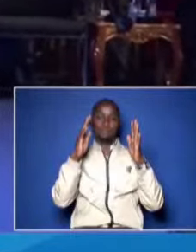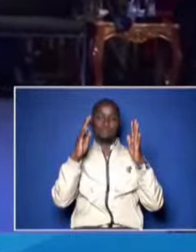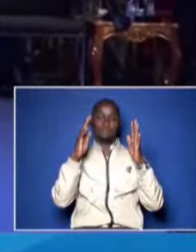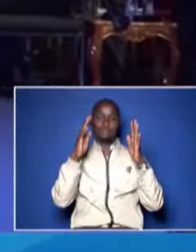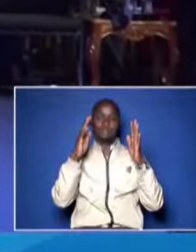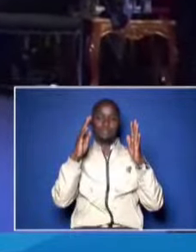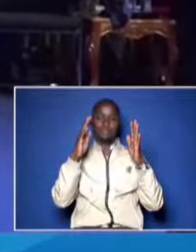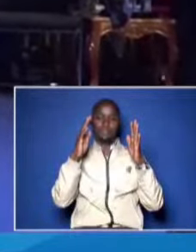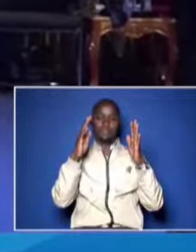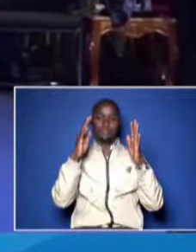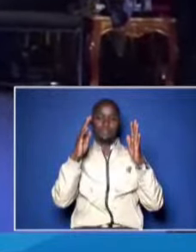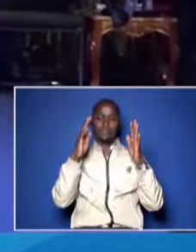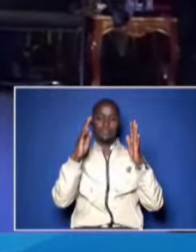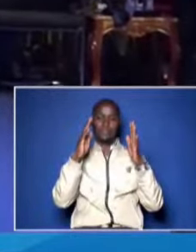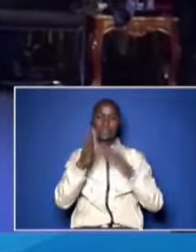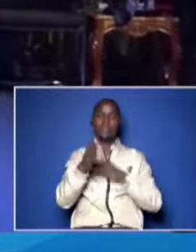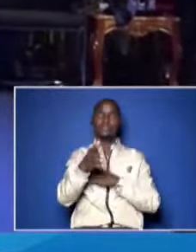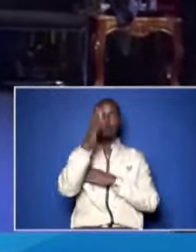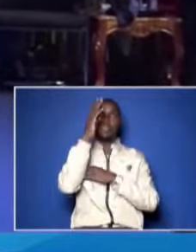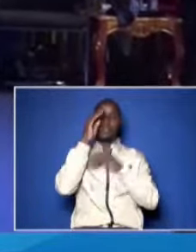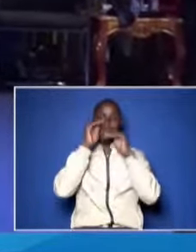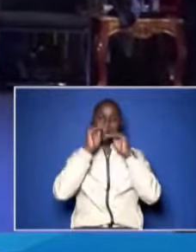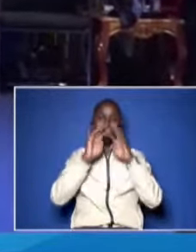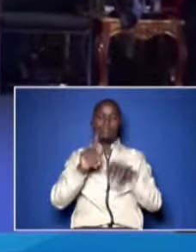please God bless